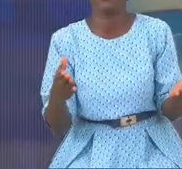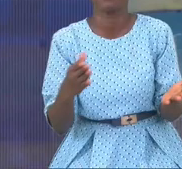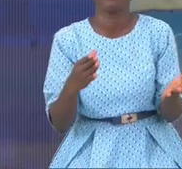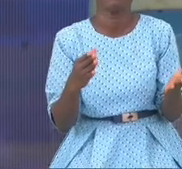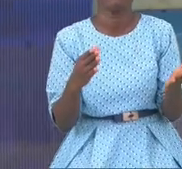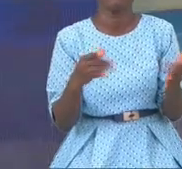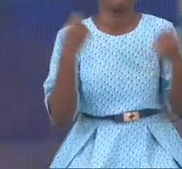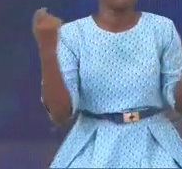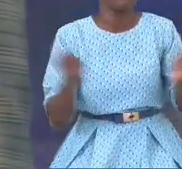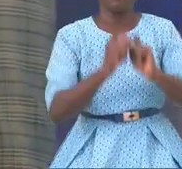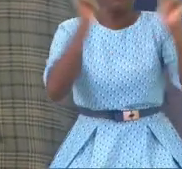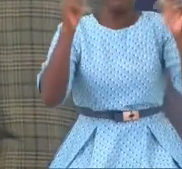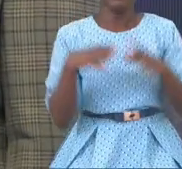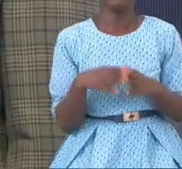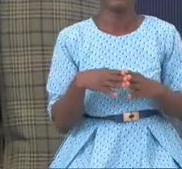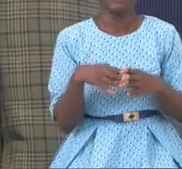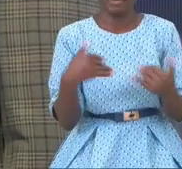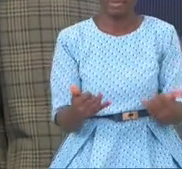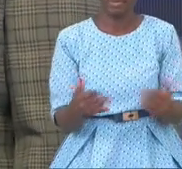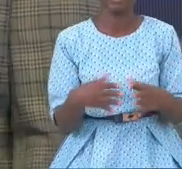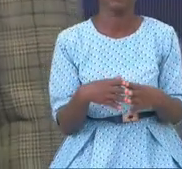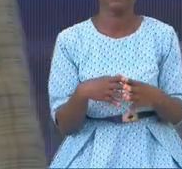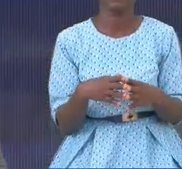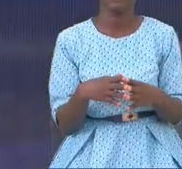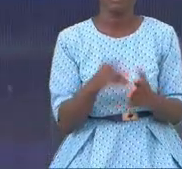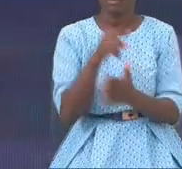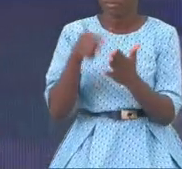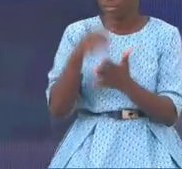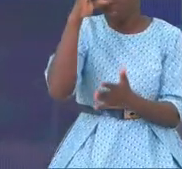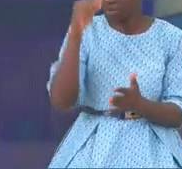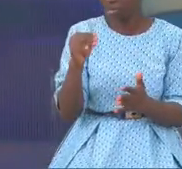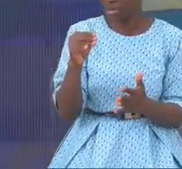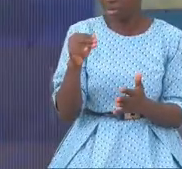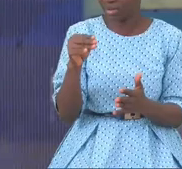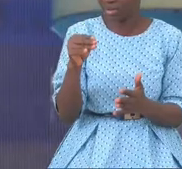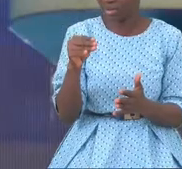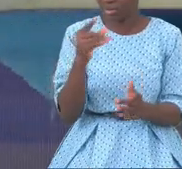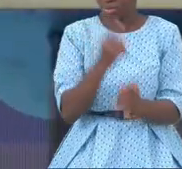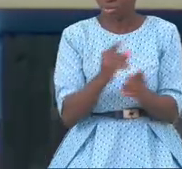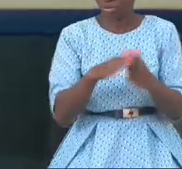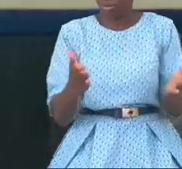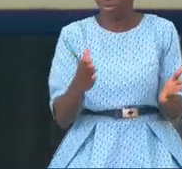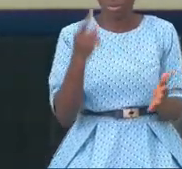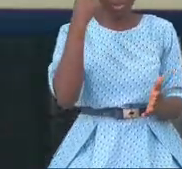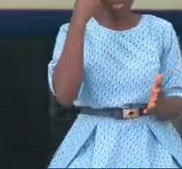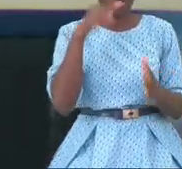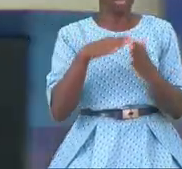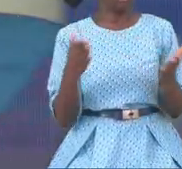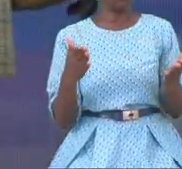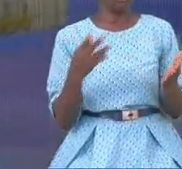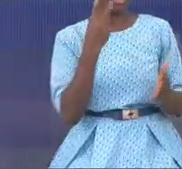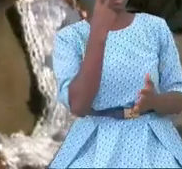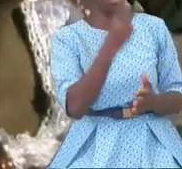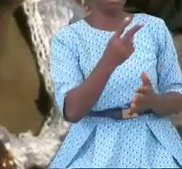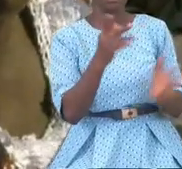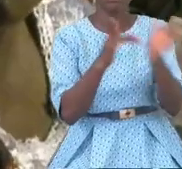eyes and he saw Jesus, and he saw the crowd, and he saw Peter,